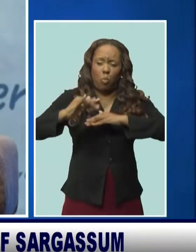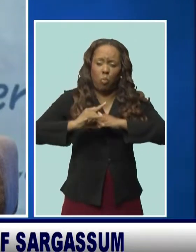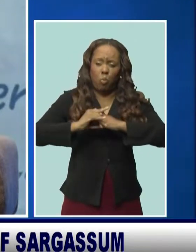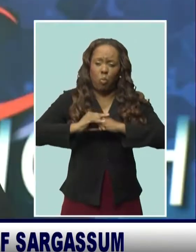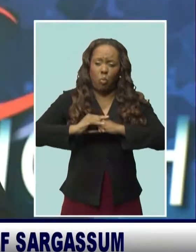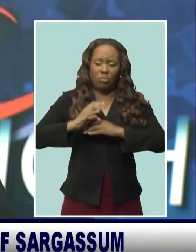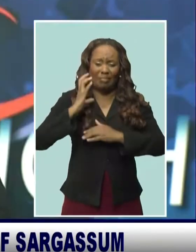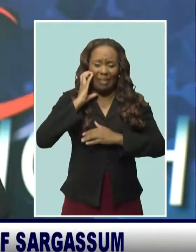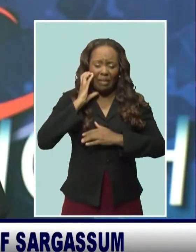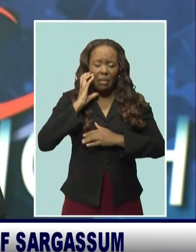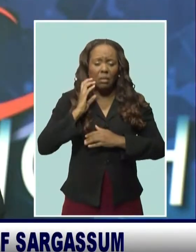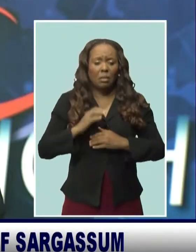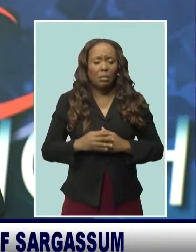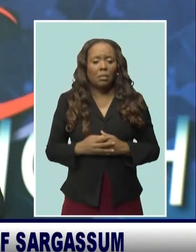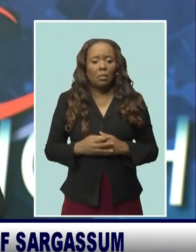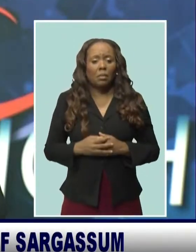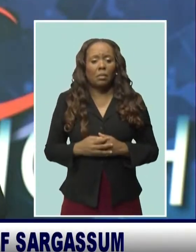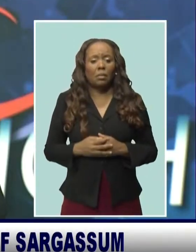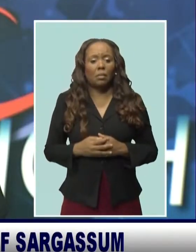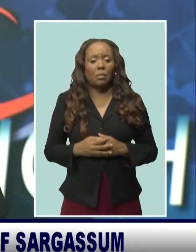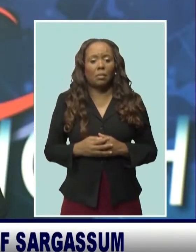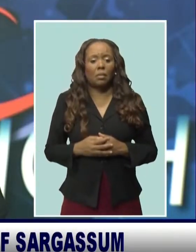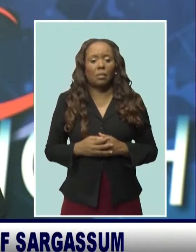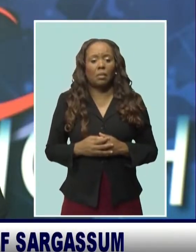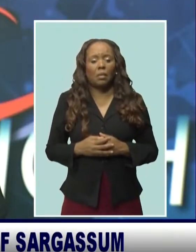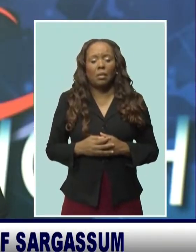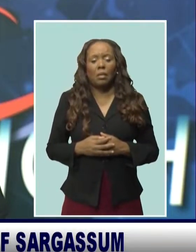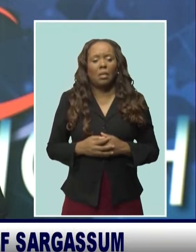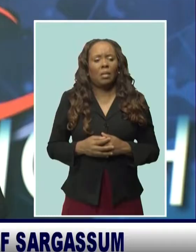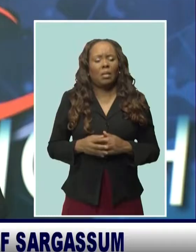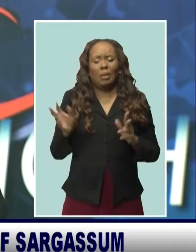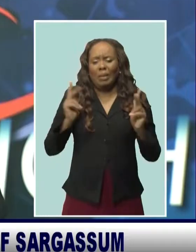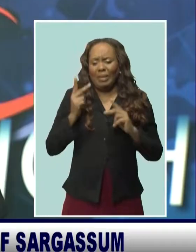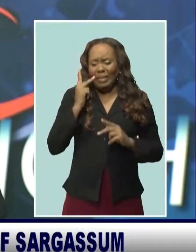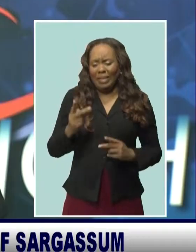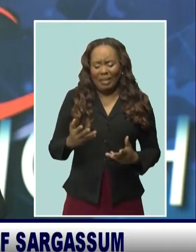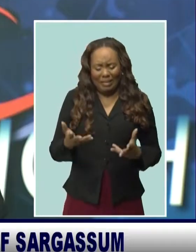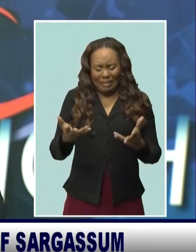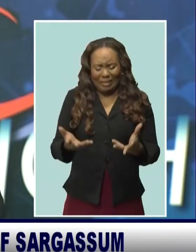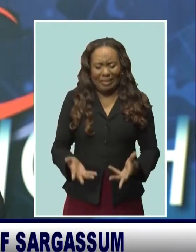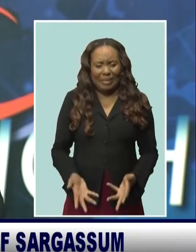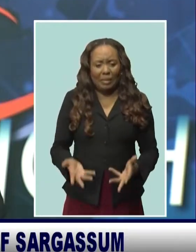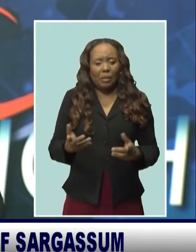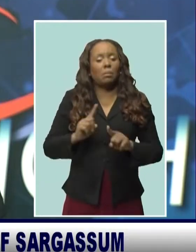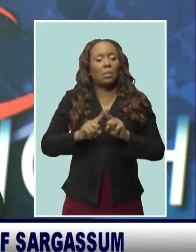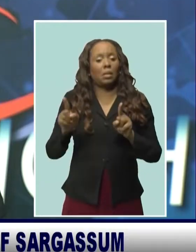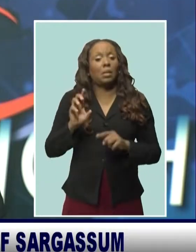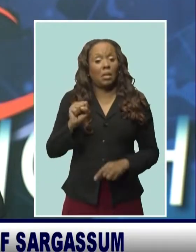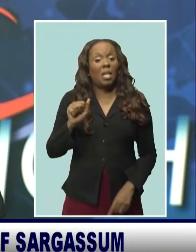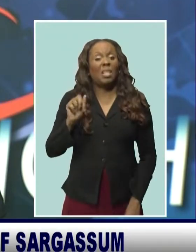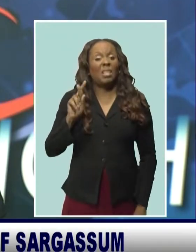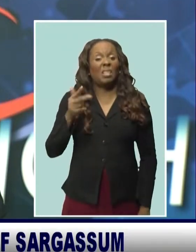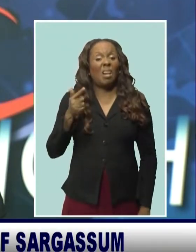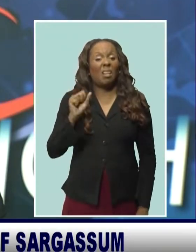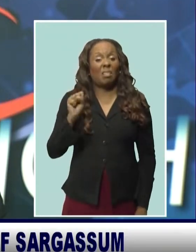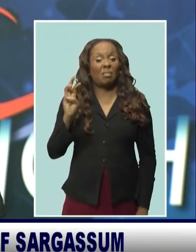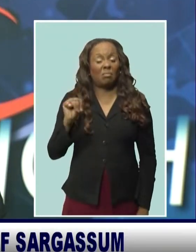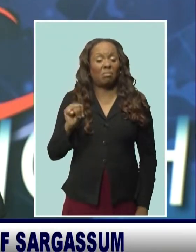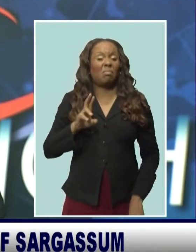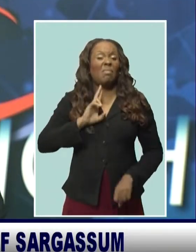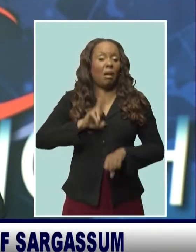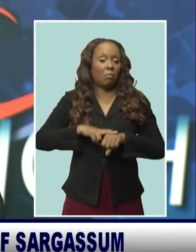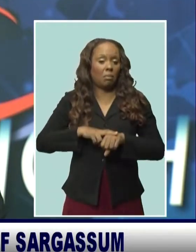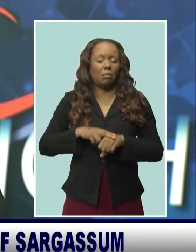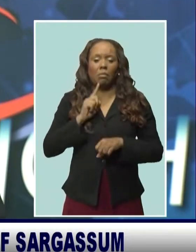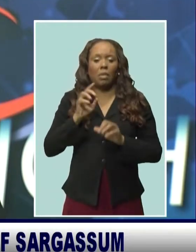deal with. Though the sargassum seaweed is deemed a nuisance, Mr. Horton says it is a natural part of the marine environment that plays